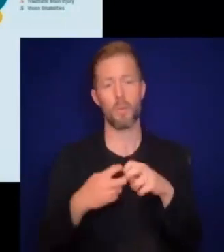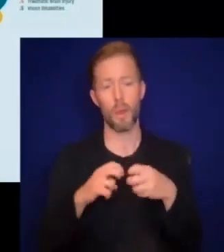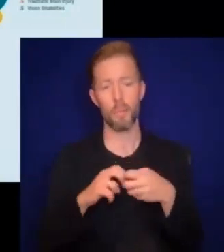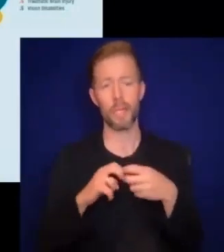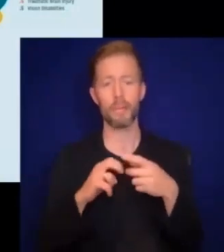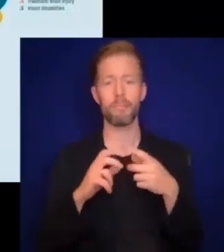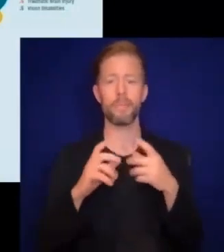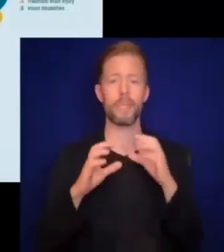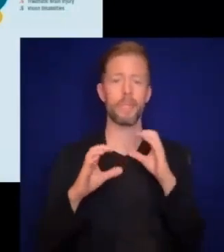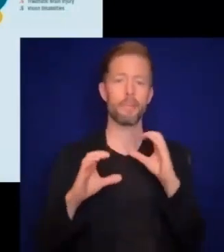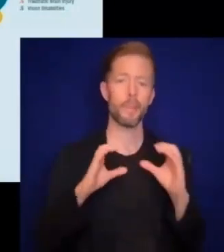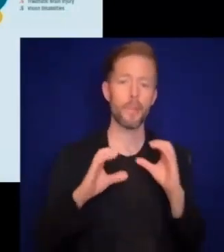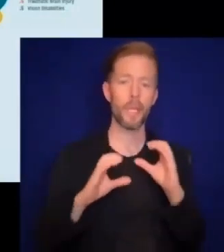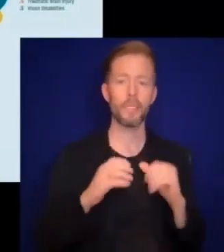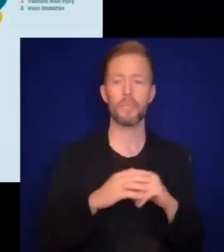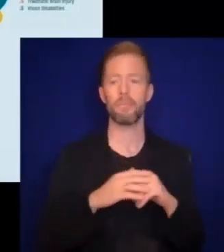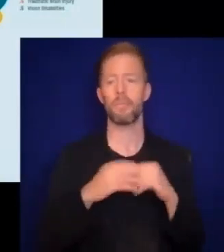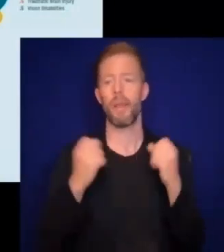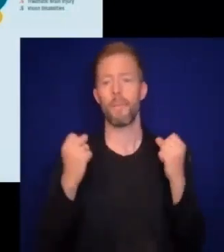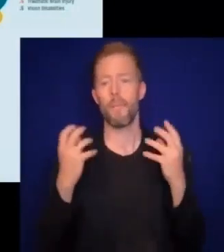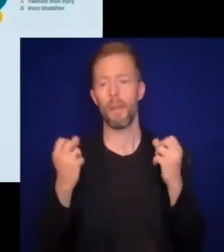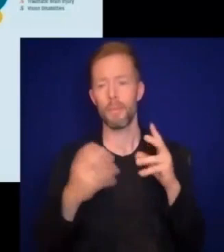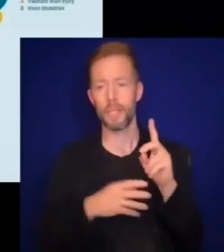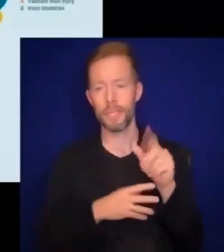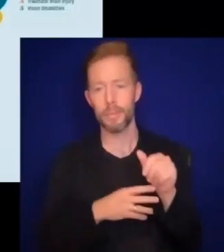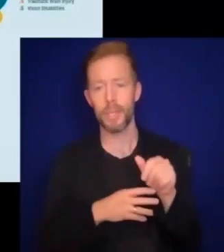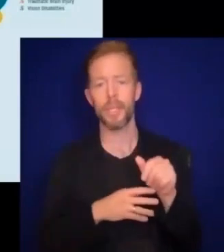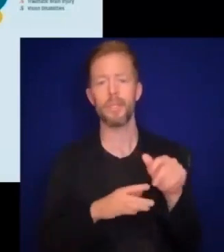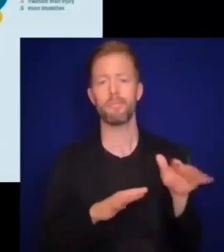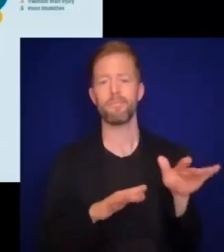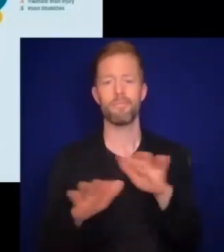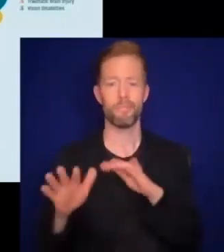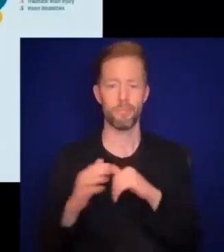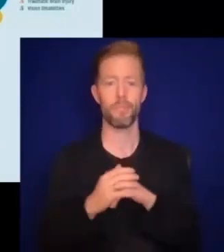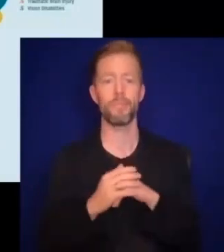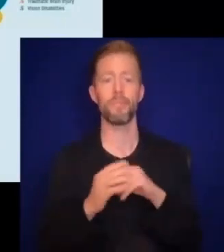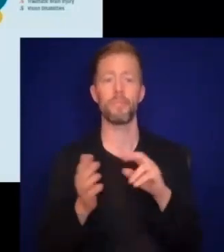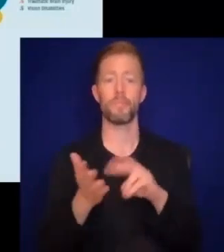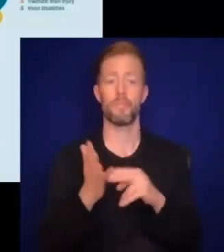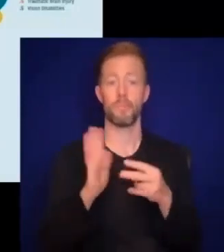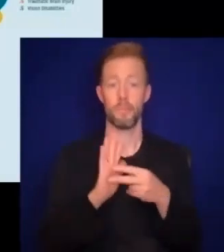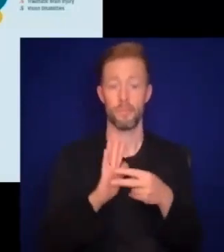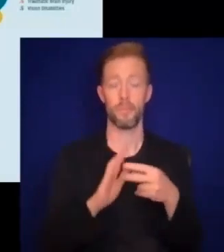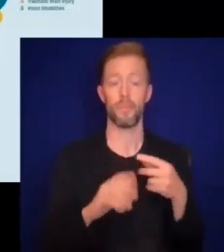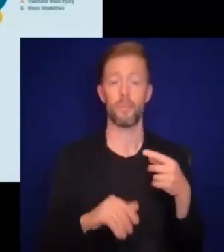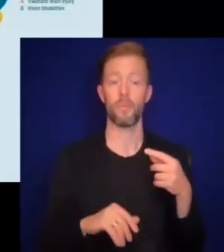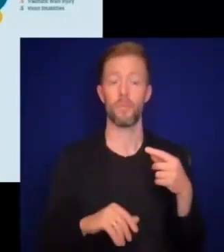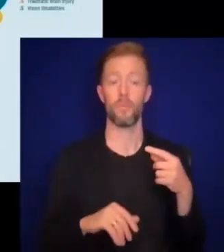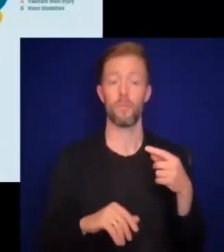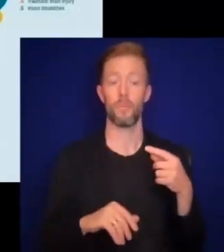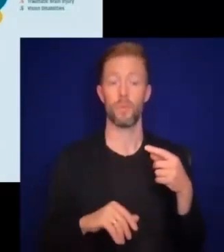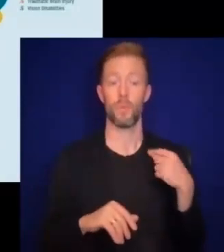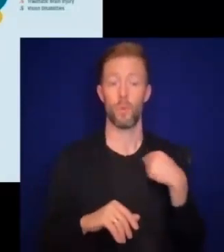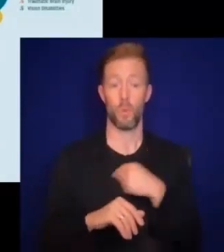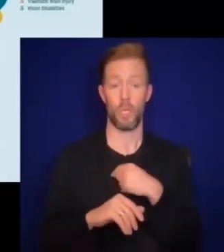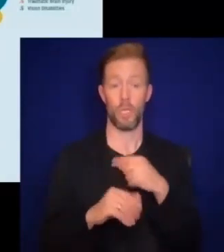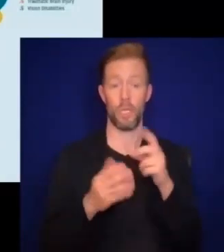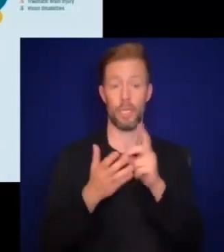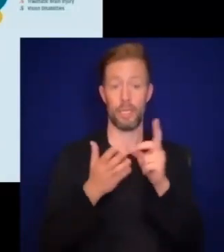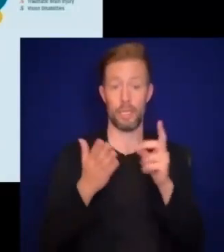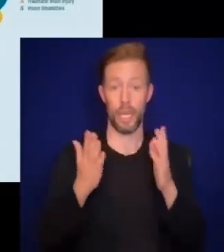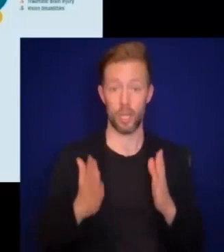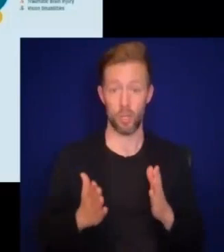disabilities or problems, communication, multiple disabilities, etc. So when we,